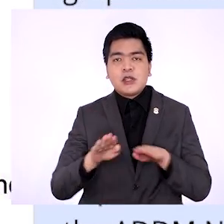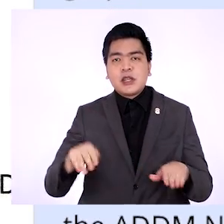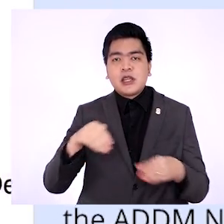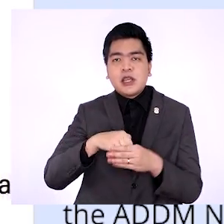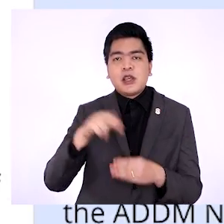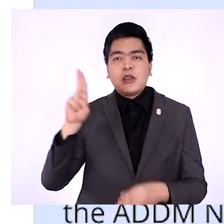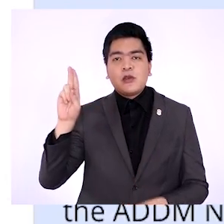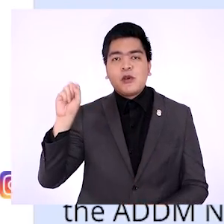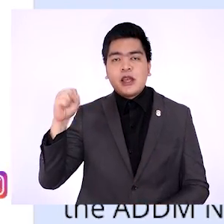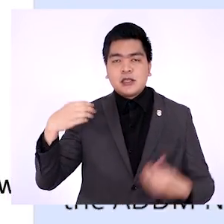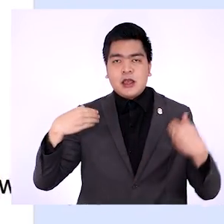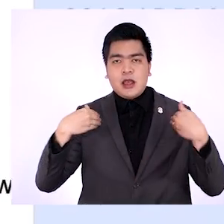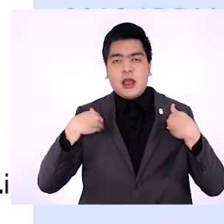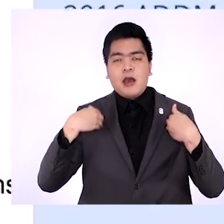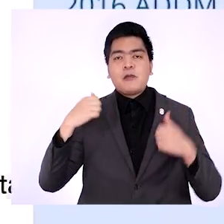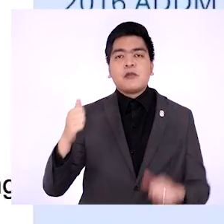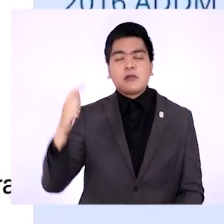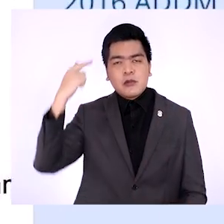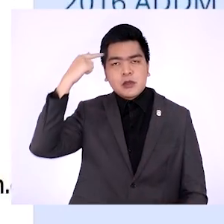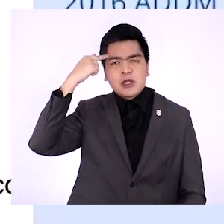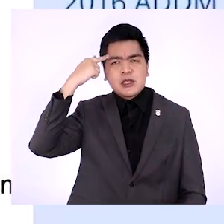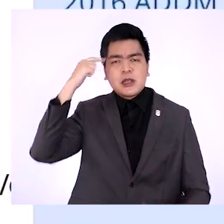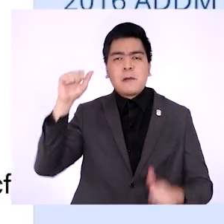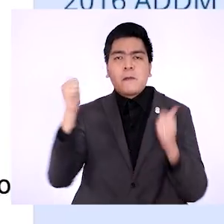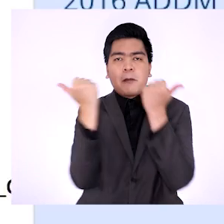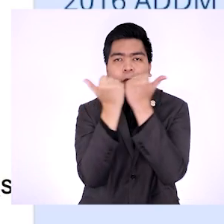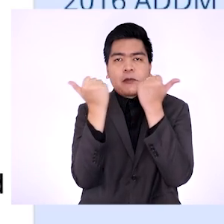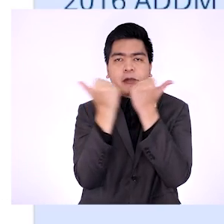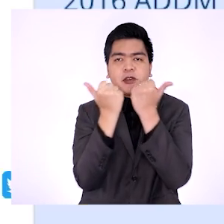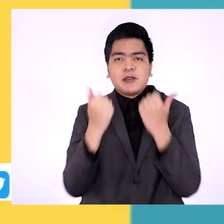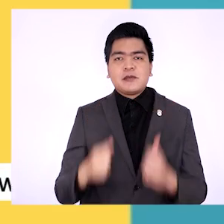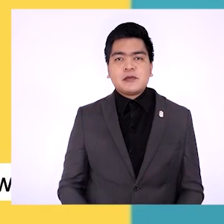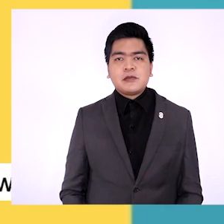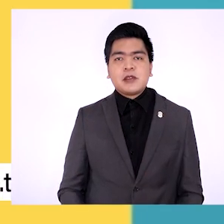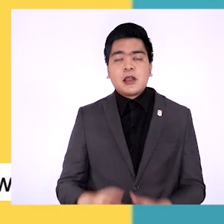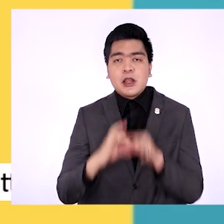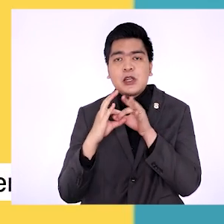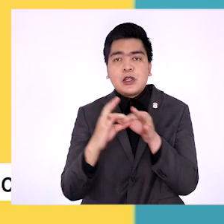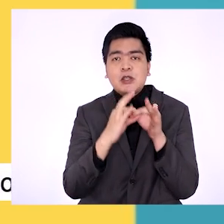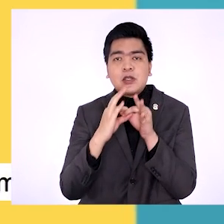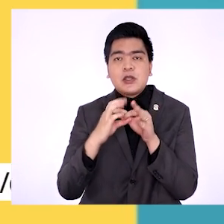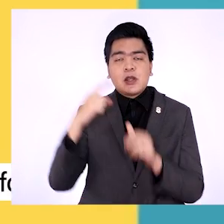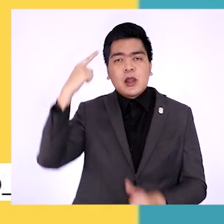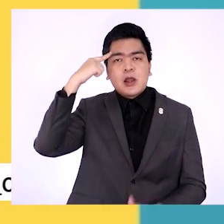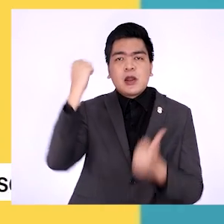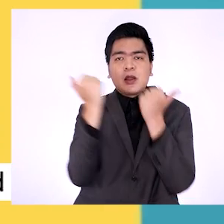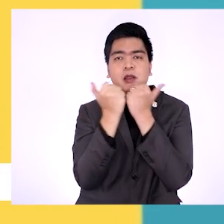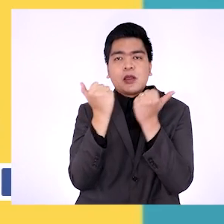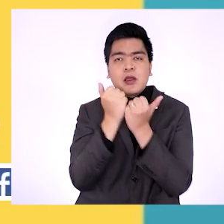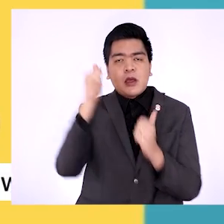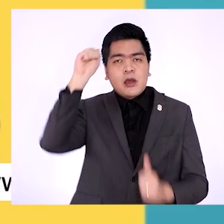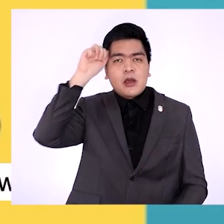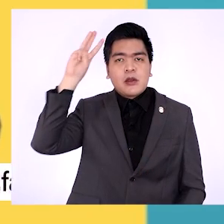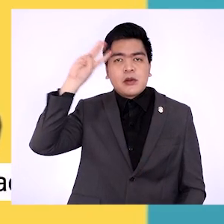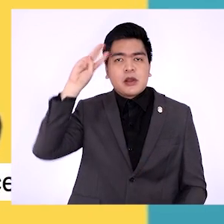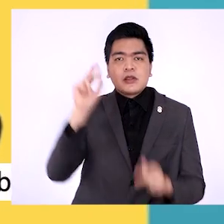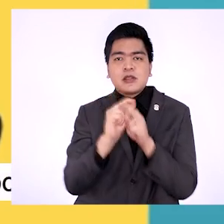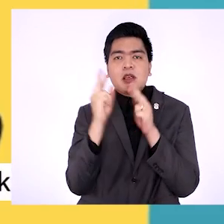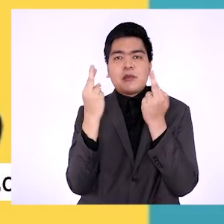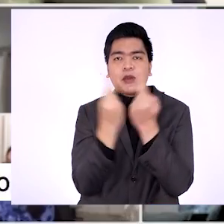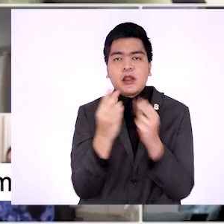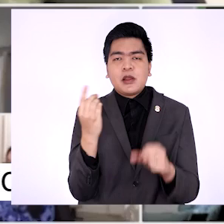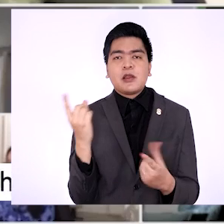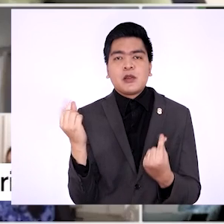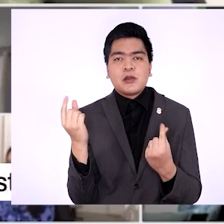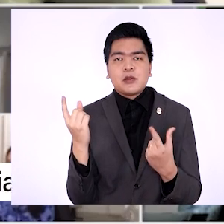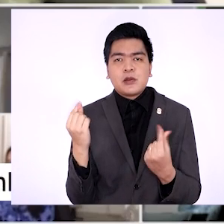the United States are diagnosed with autism spectrum disorder. Knowing this, a Binhi Autism Awareness Seminar